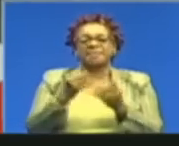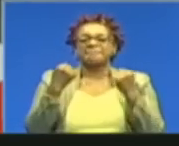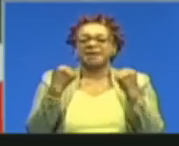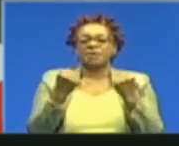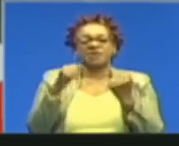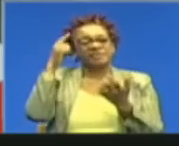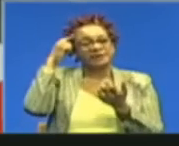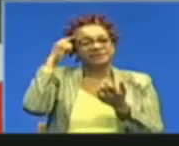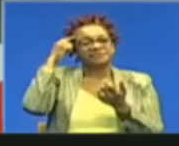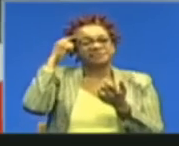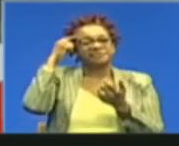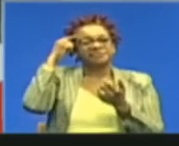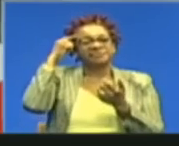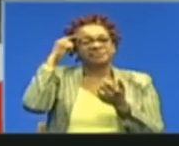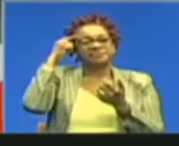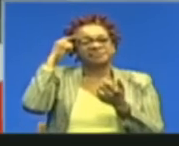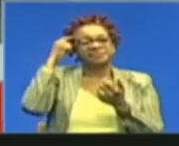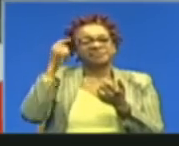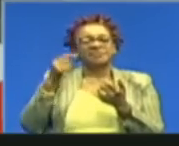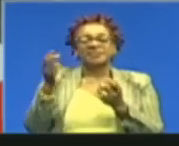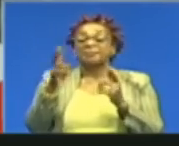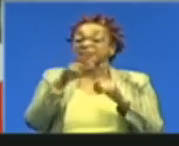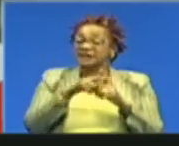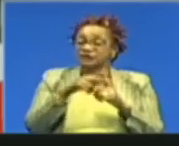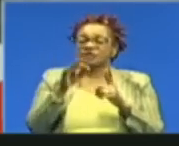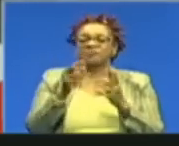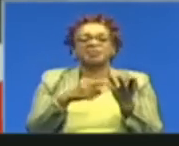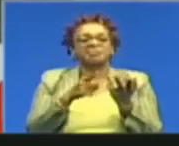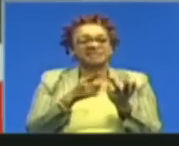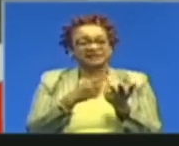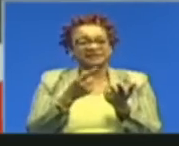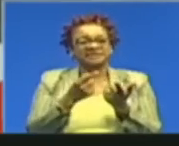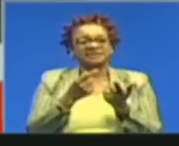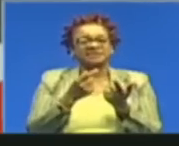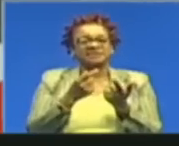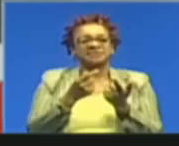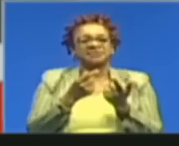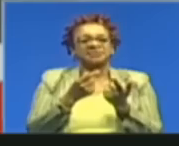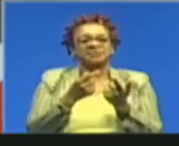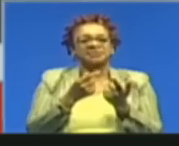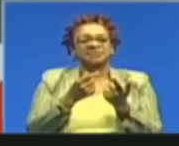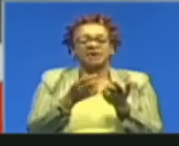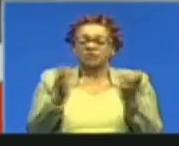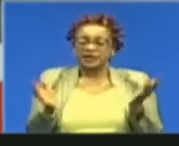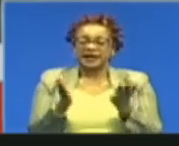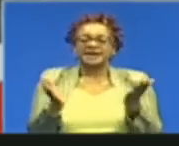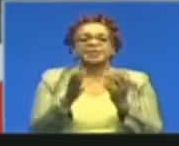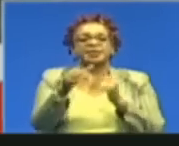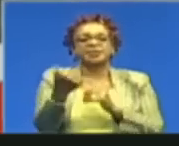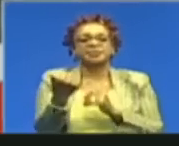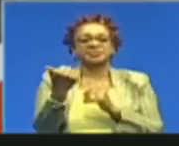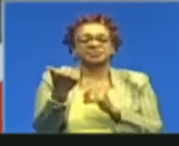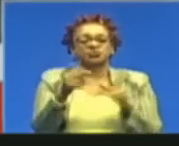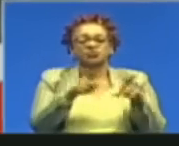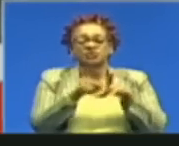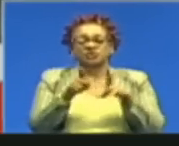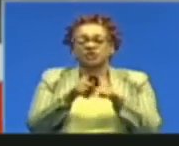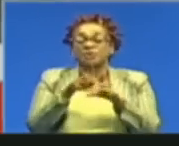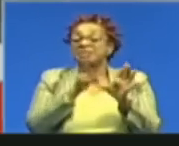thinking, application of mathematics, and I encourage others to also participate